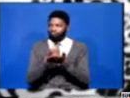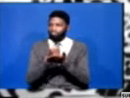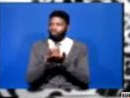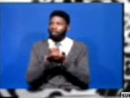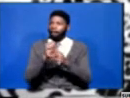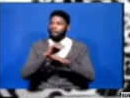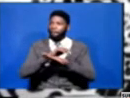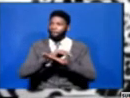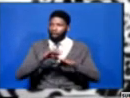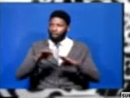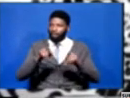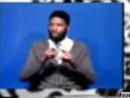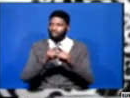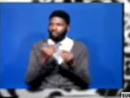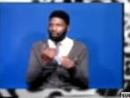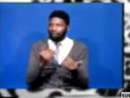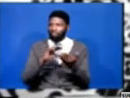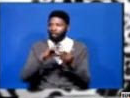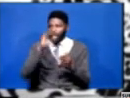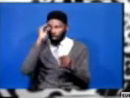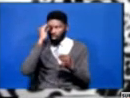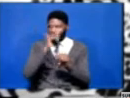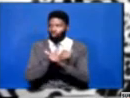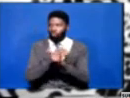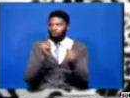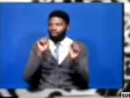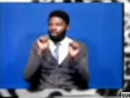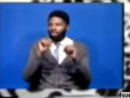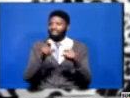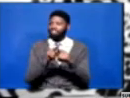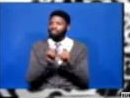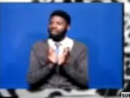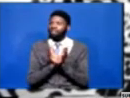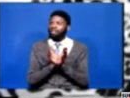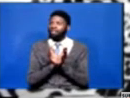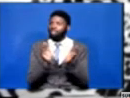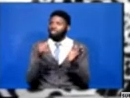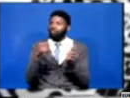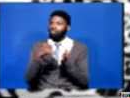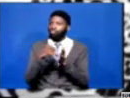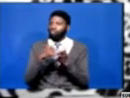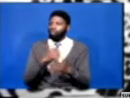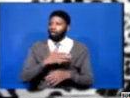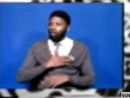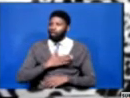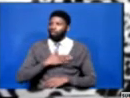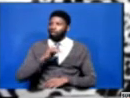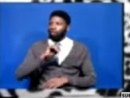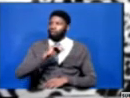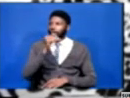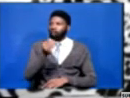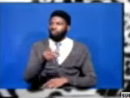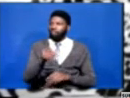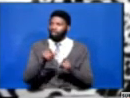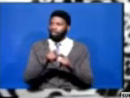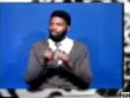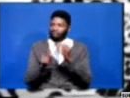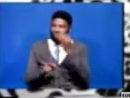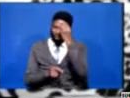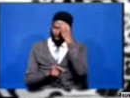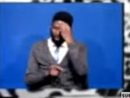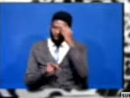kids, can also learn in a very good environment. And then, of course, generally improving even our town. Kitale is almost like a dead